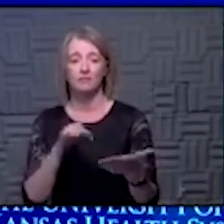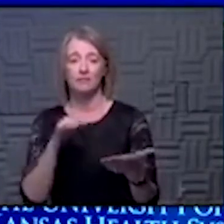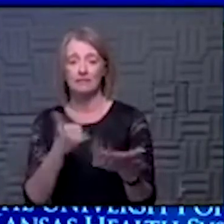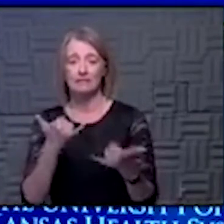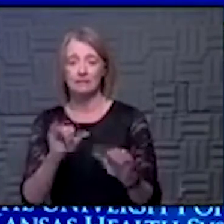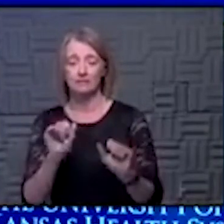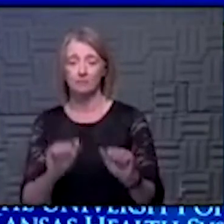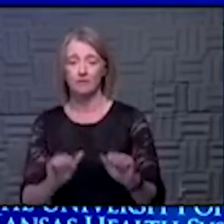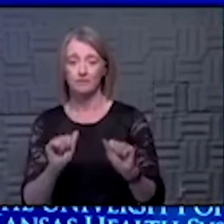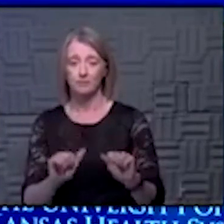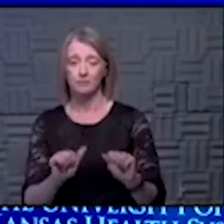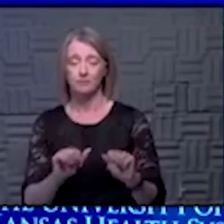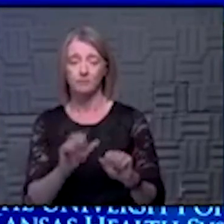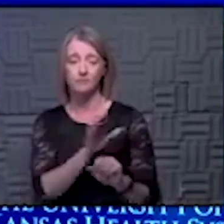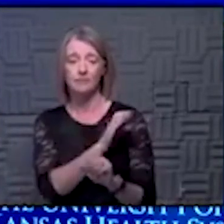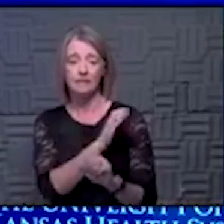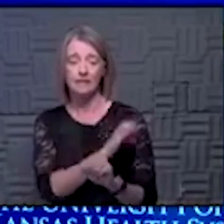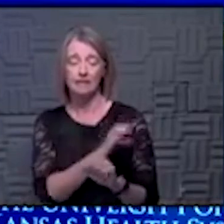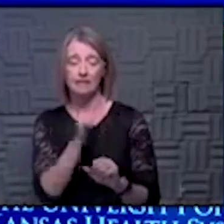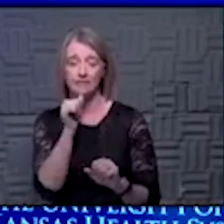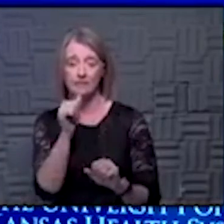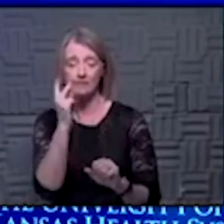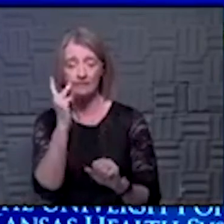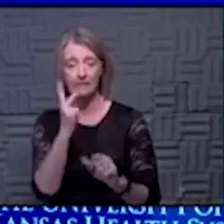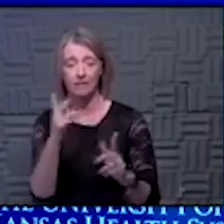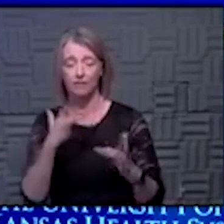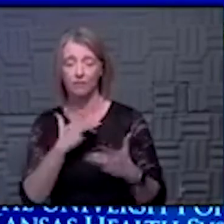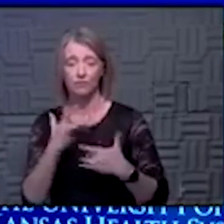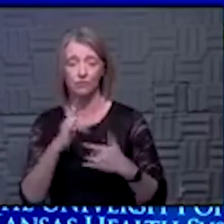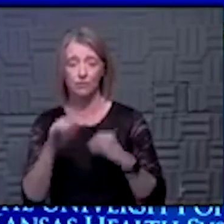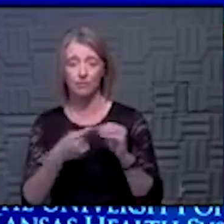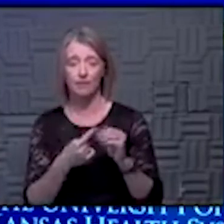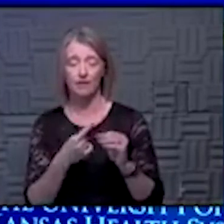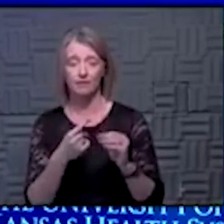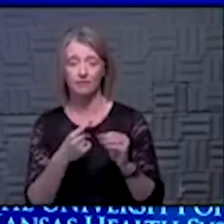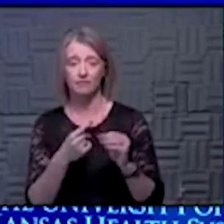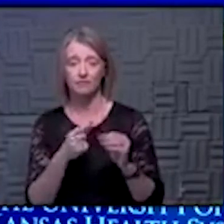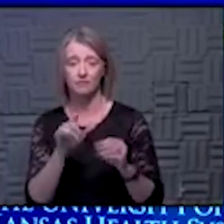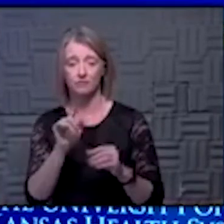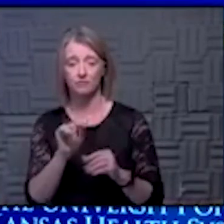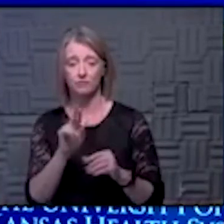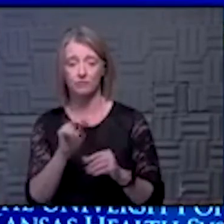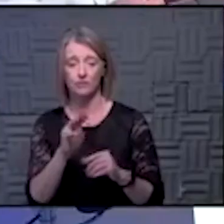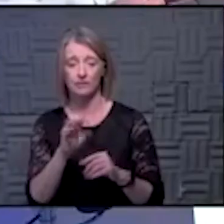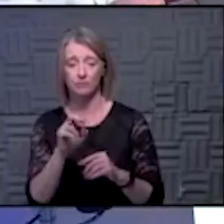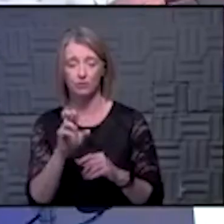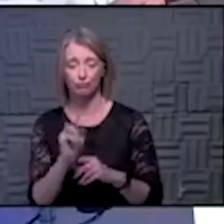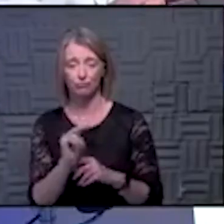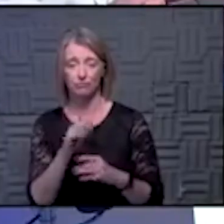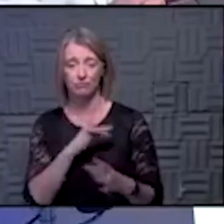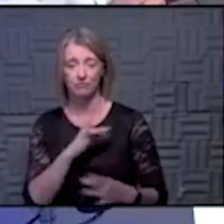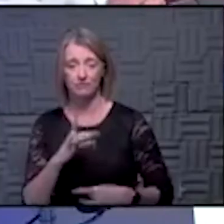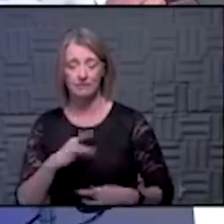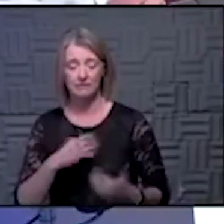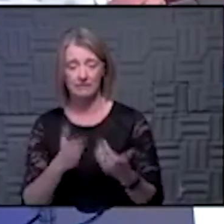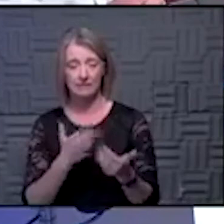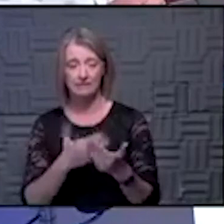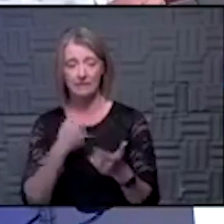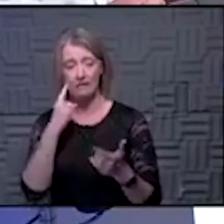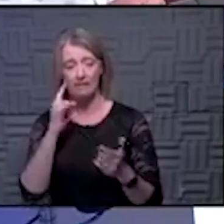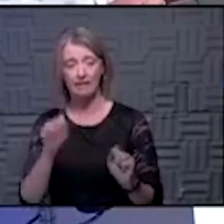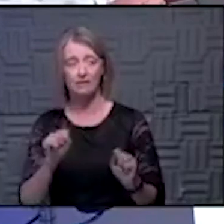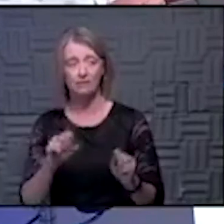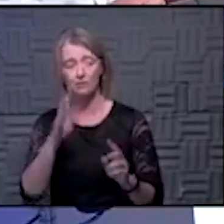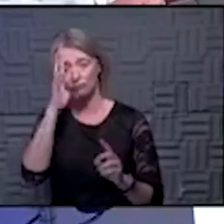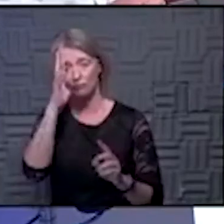that's still possible, I think clinically we've not seen a lot of concern about that being a source of transmission. Correct. And given that, I think there are probably a number